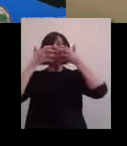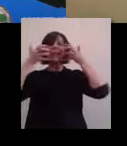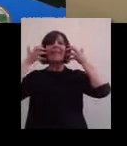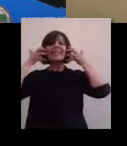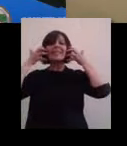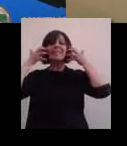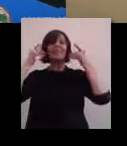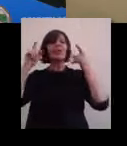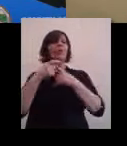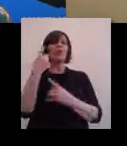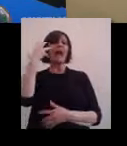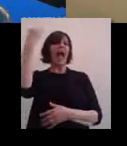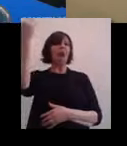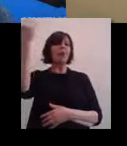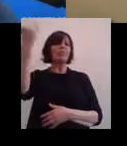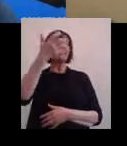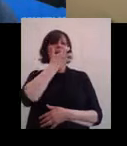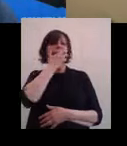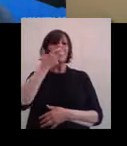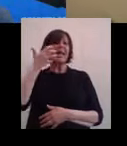public, make sure you wear your masks. I will.